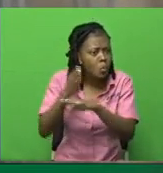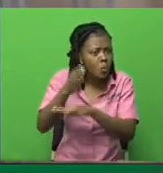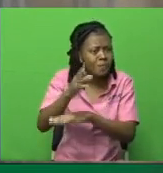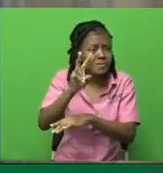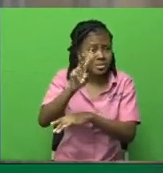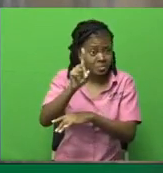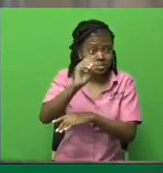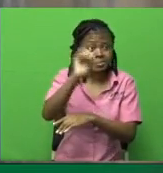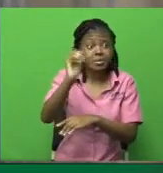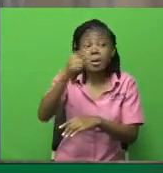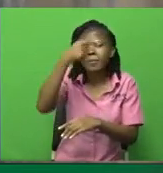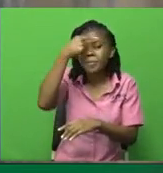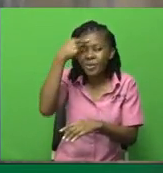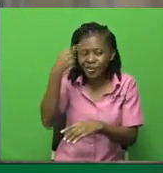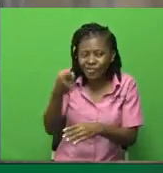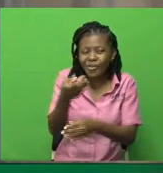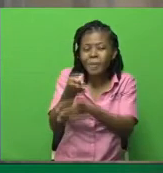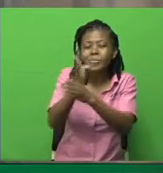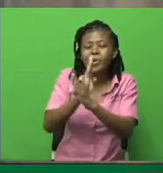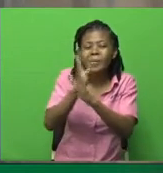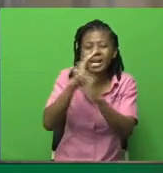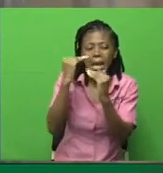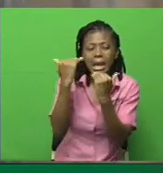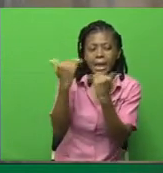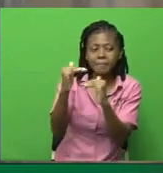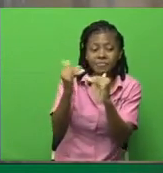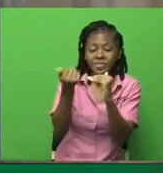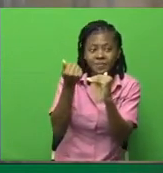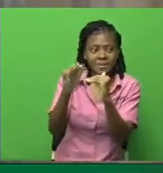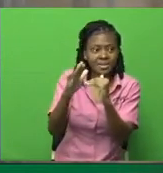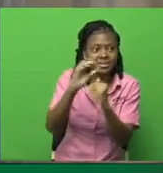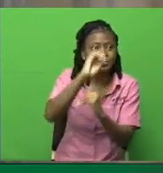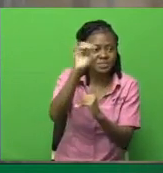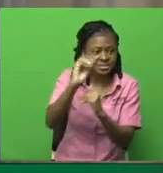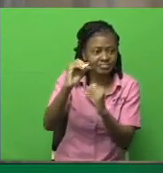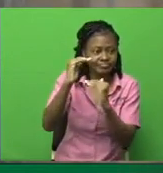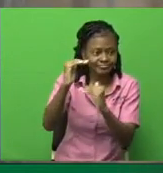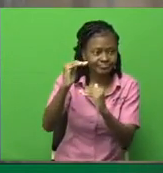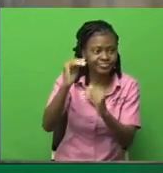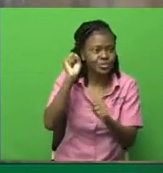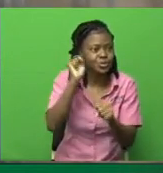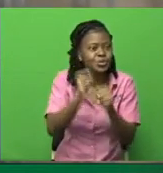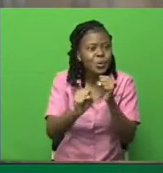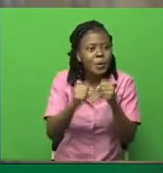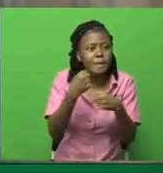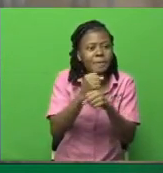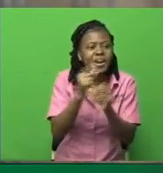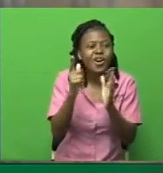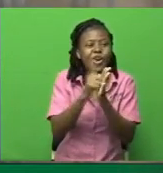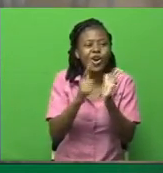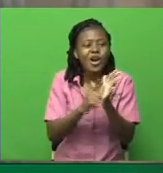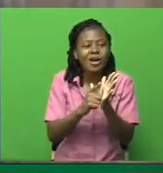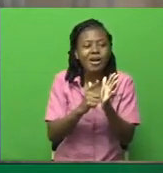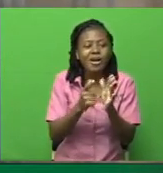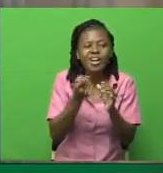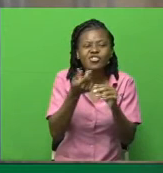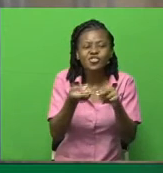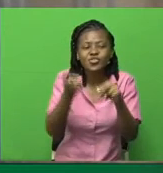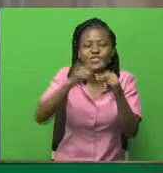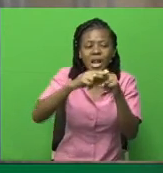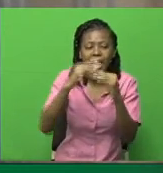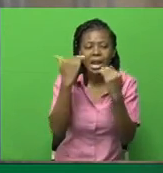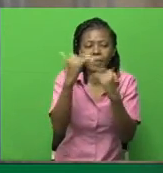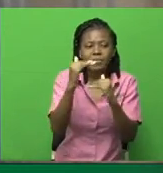because the limit was 15 percent he then increased the limit so he could take out more take out more